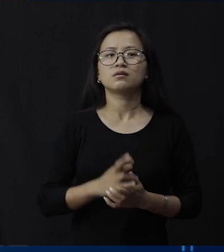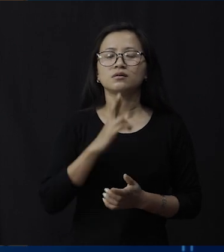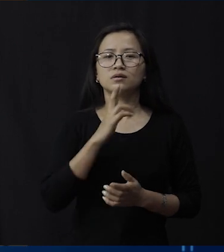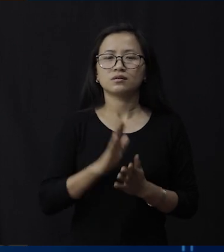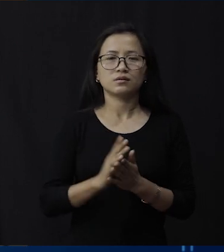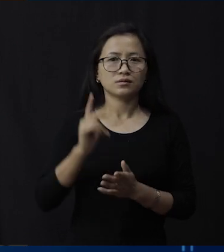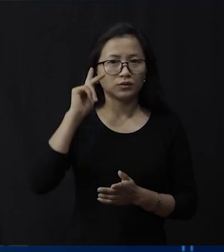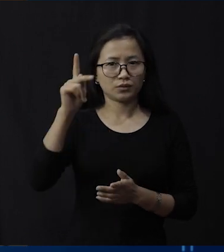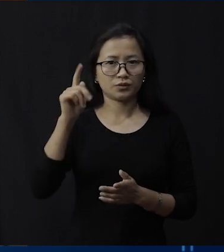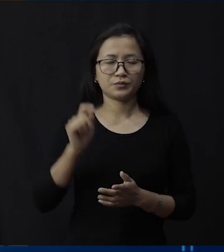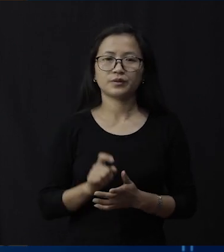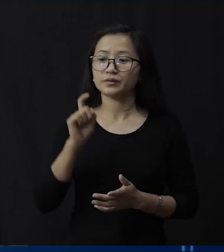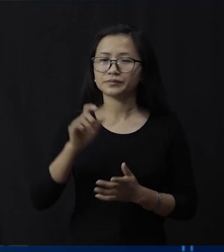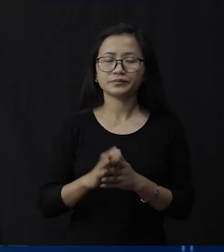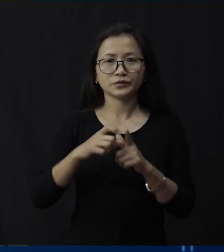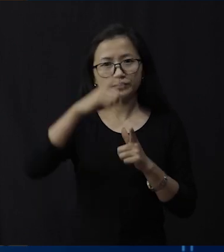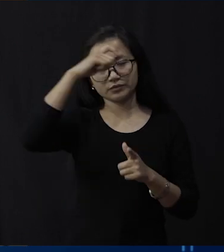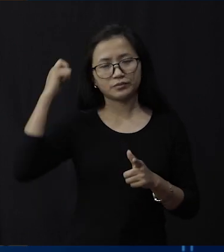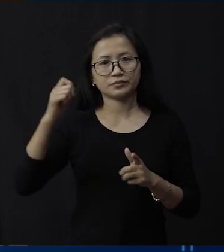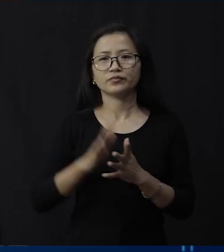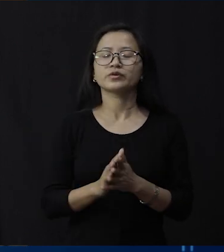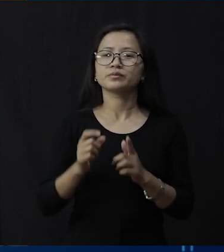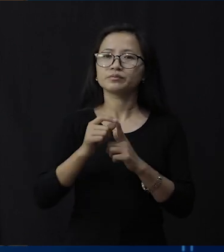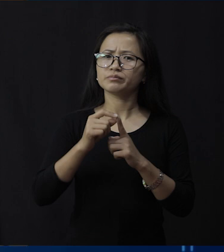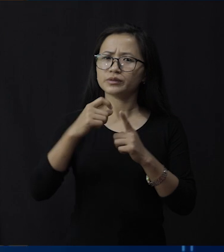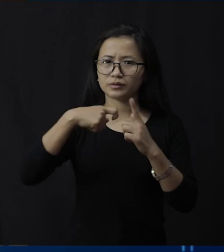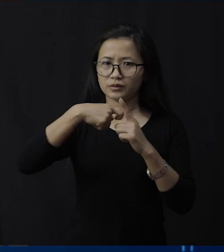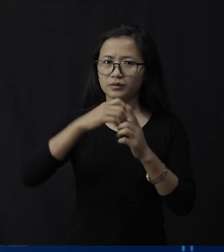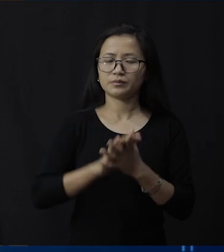are Kohima, Dimapur, Phek, and